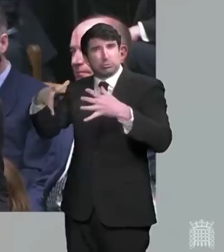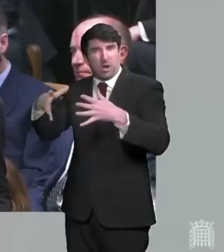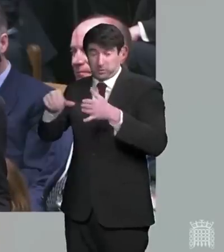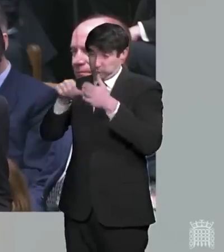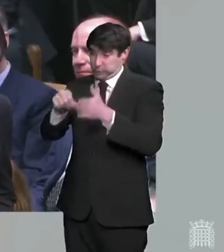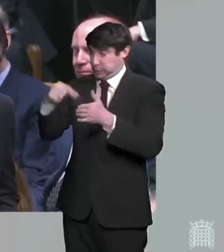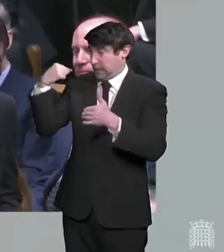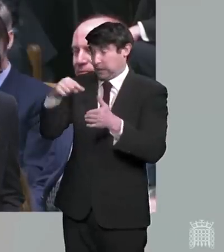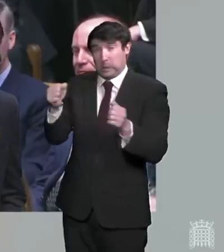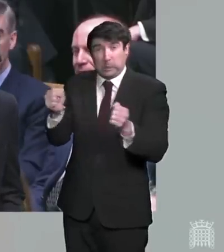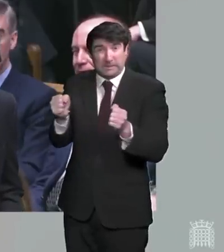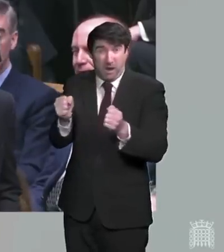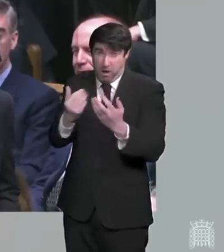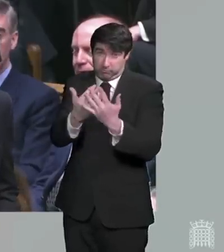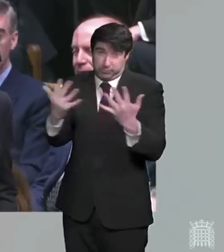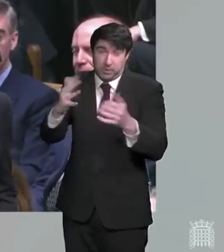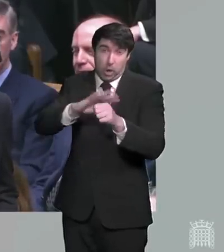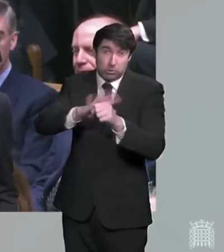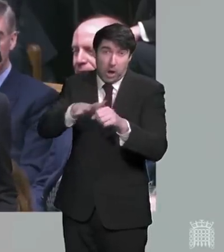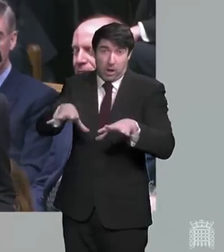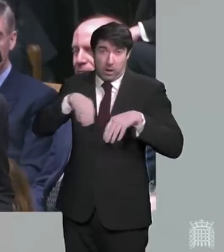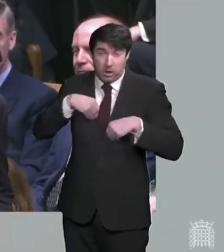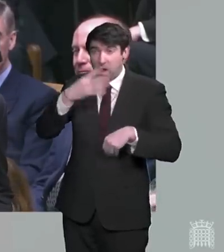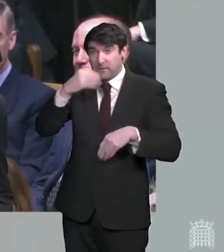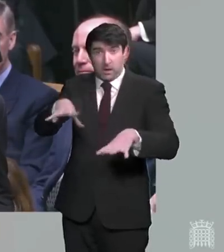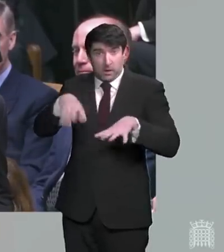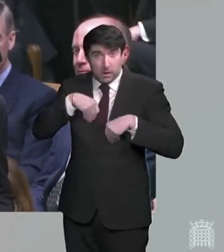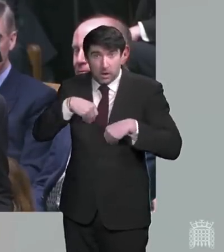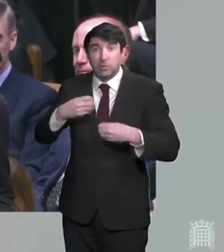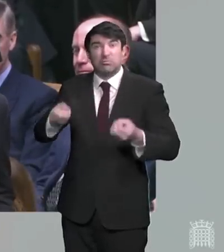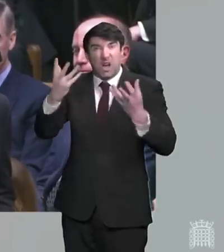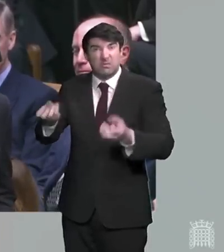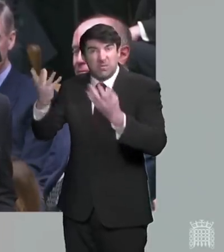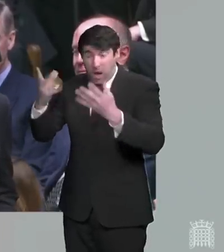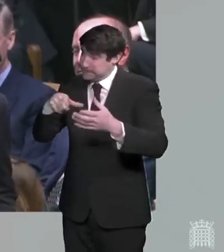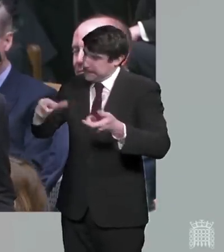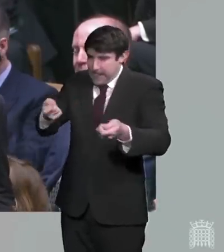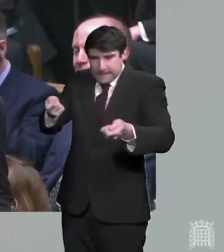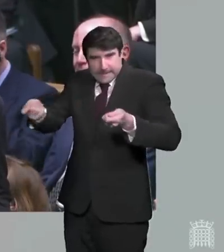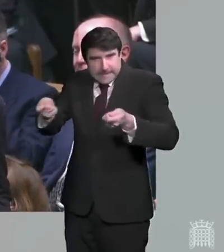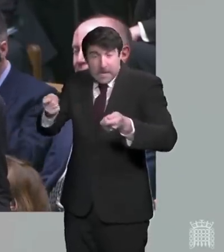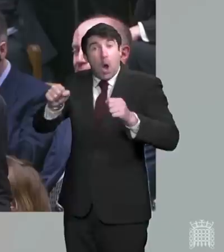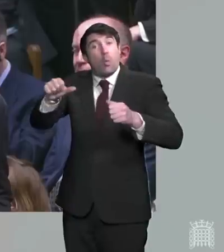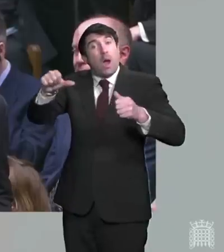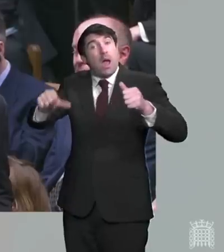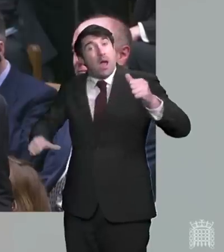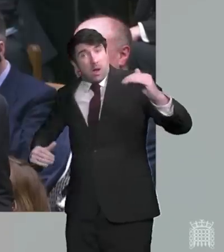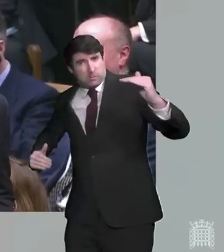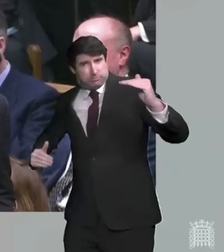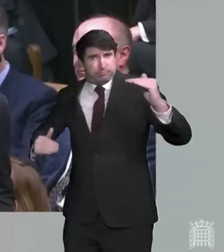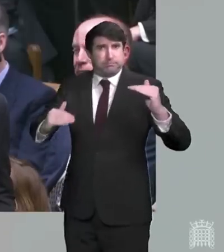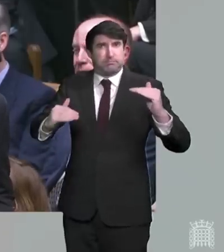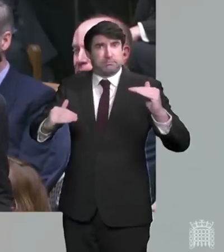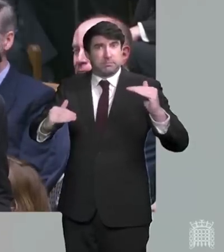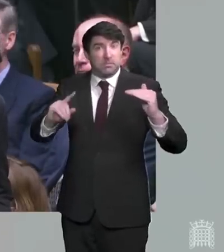300 COVID and flu patients, as well as thousands of appointments affected by industrial action, who have succeeded in reducing the backlog of those